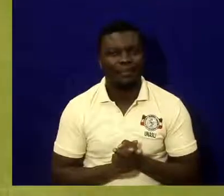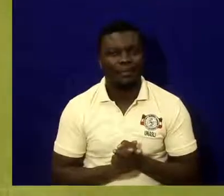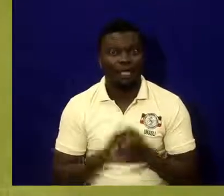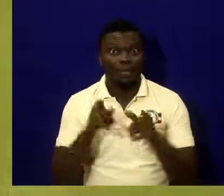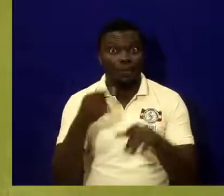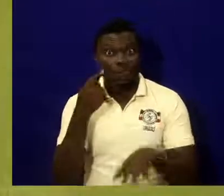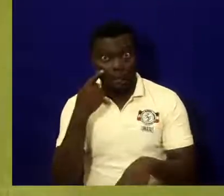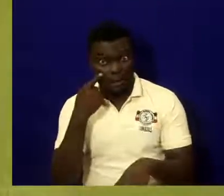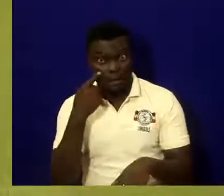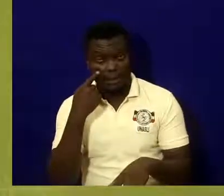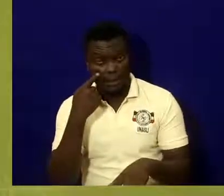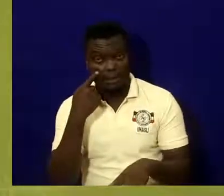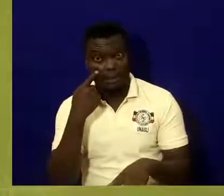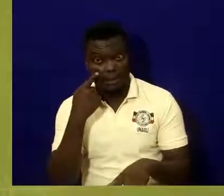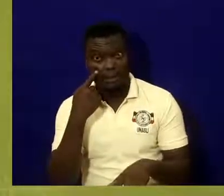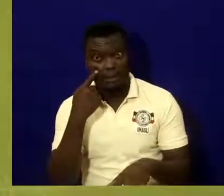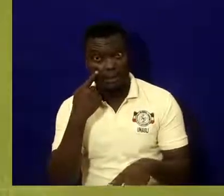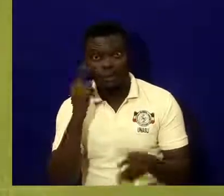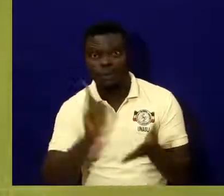You will find out that